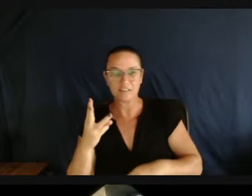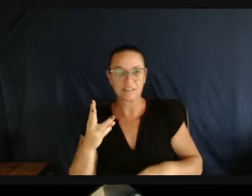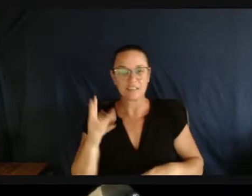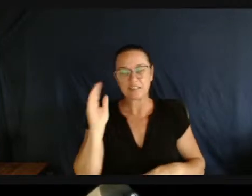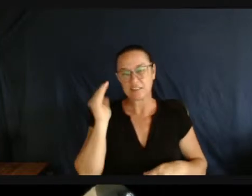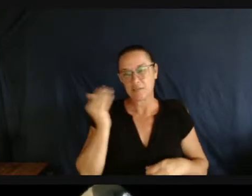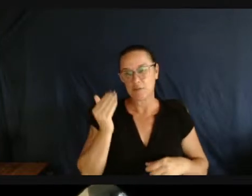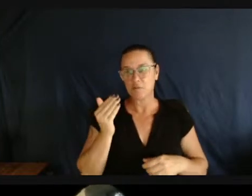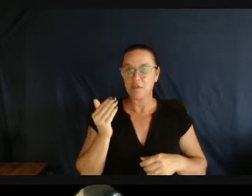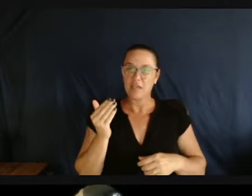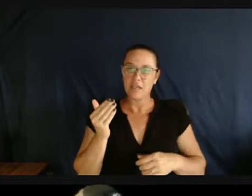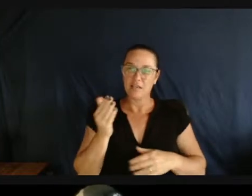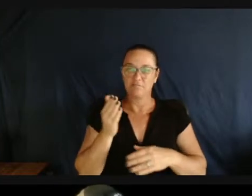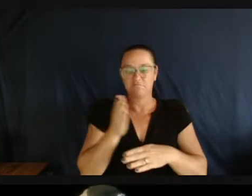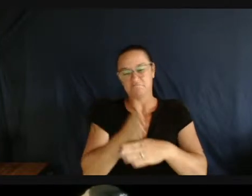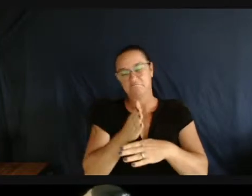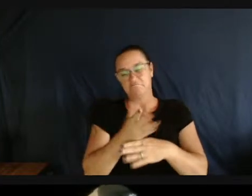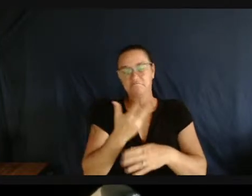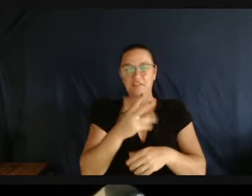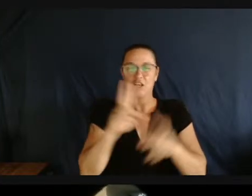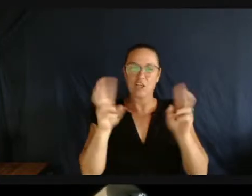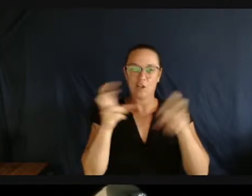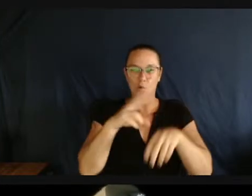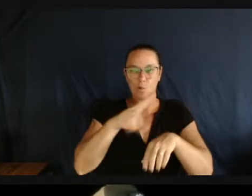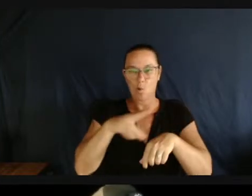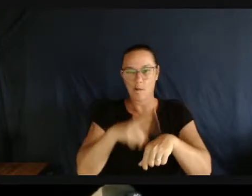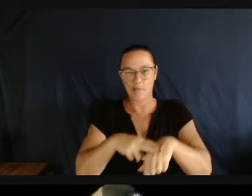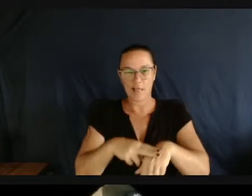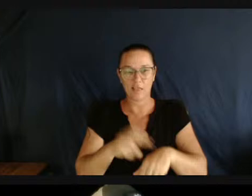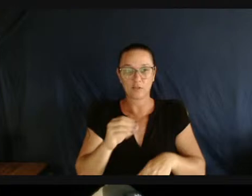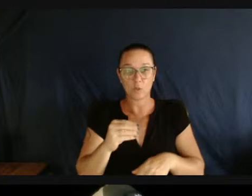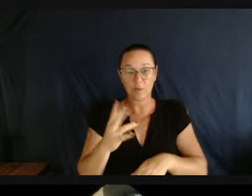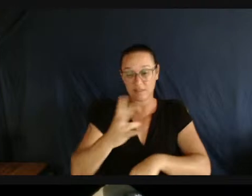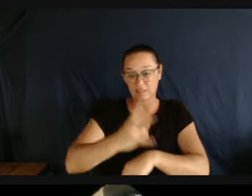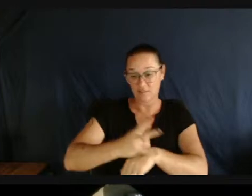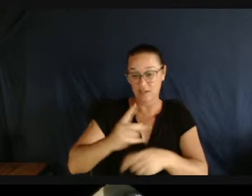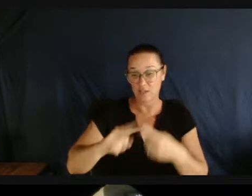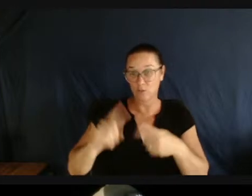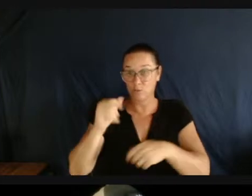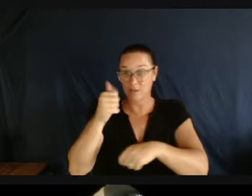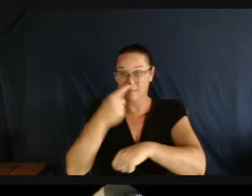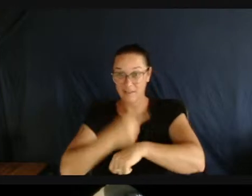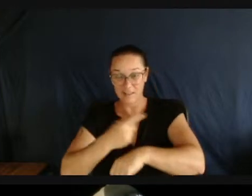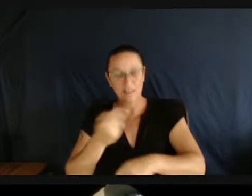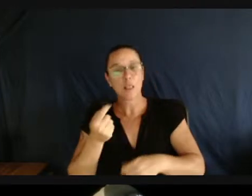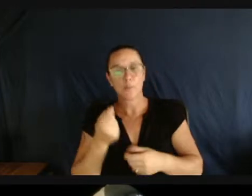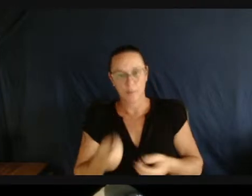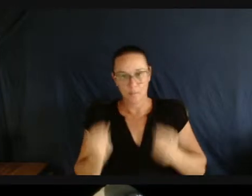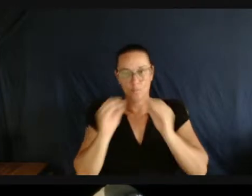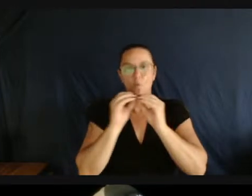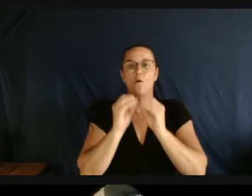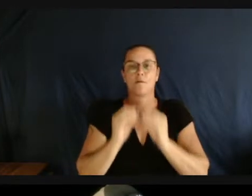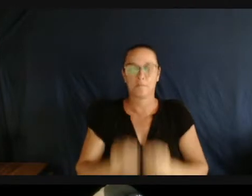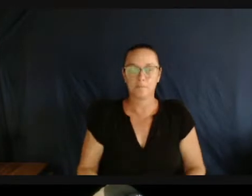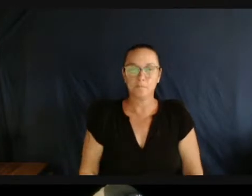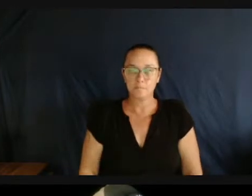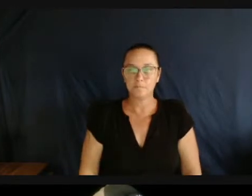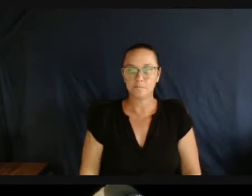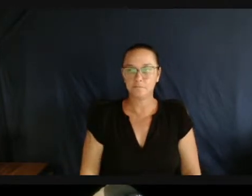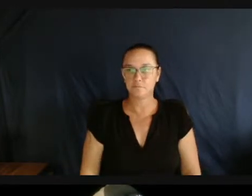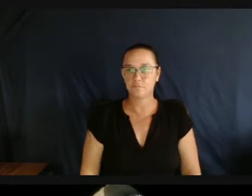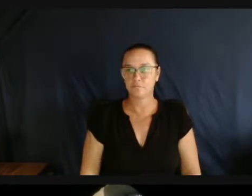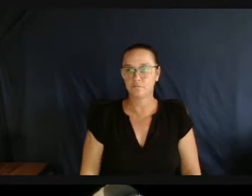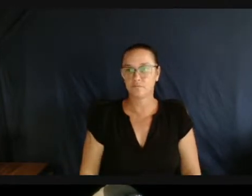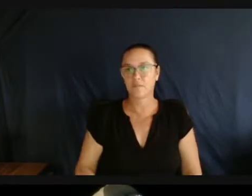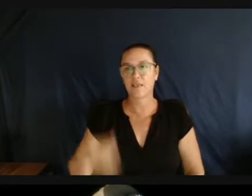current average or normal. So when they say 7 to 10, that is a little bit more, a little bit further than that, right? So here's